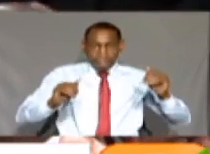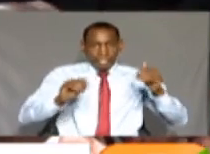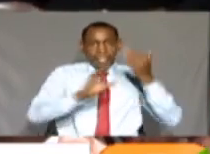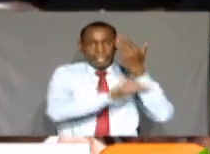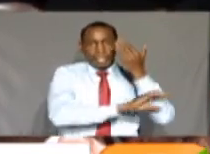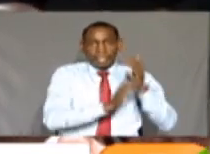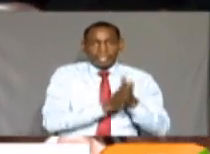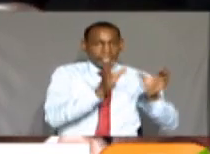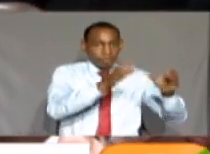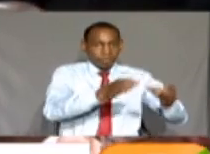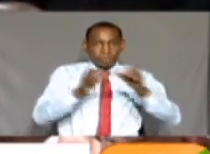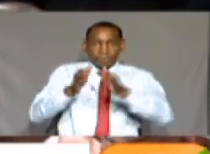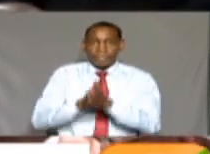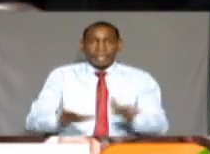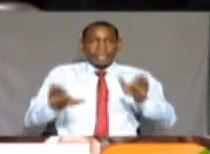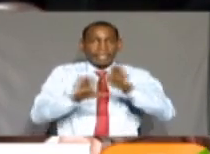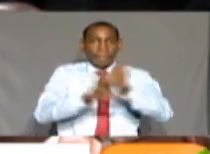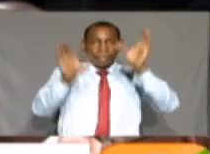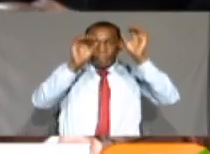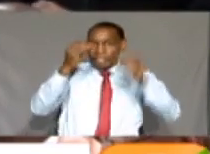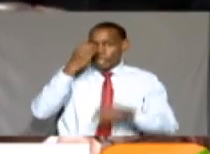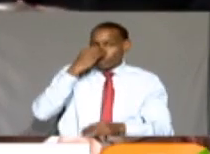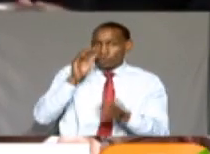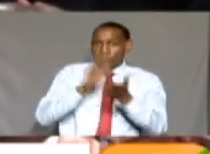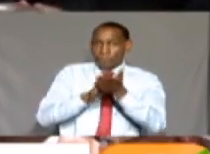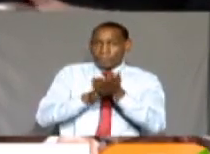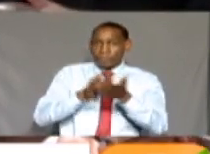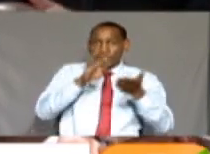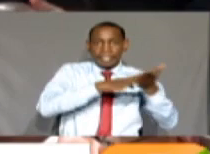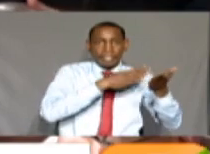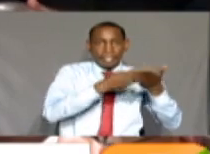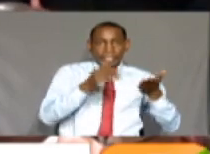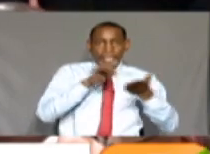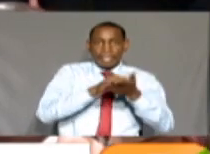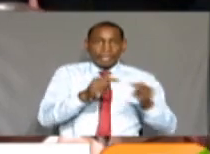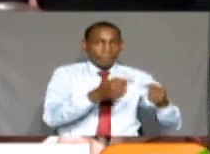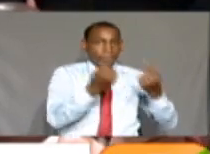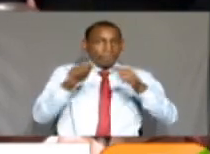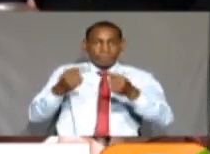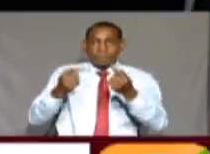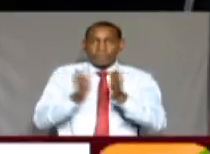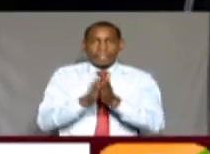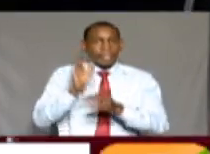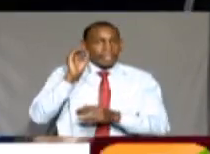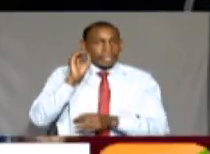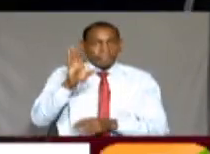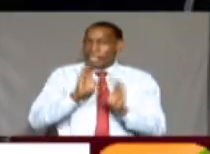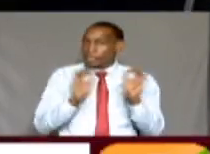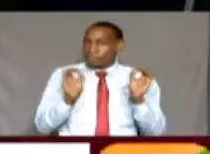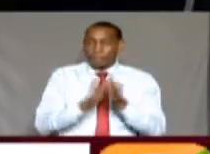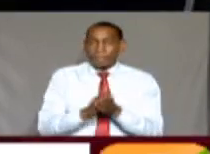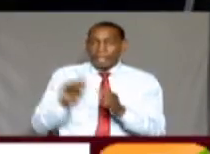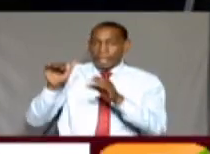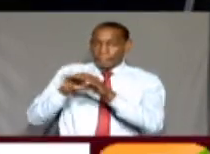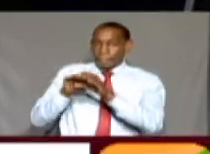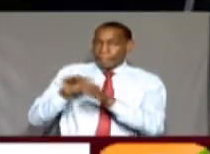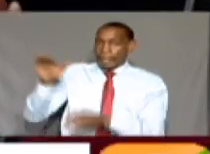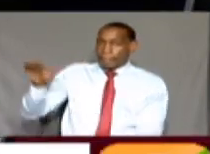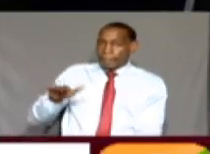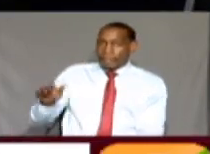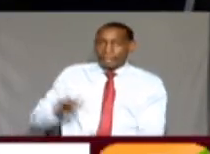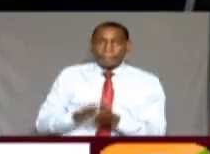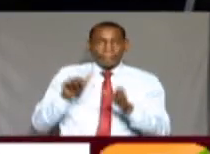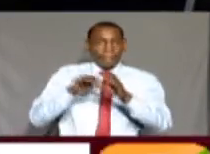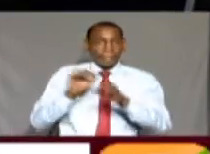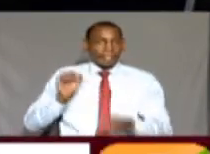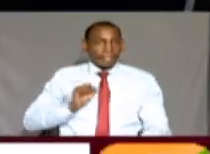mirengo. Naibu Rais William Ruto akionekana kupendelea mfumo usiohusisha vurugu na gharama ya juu. Members of Parliament, members